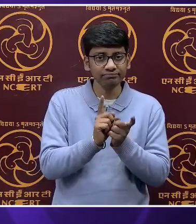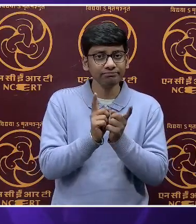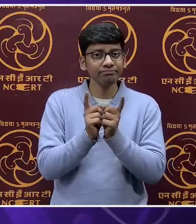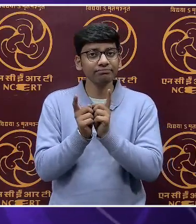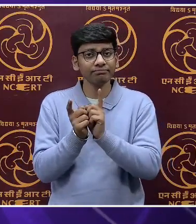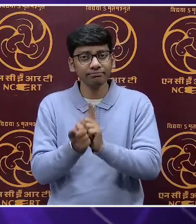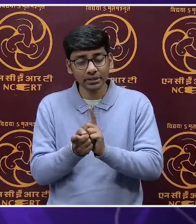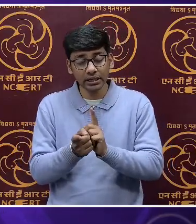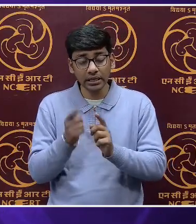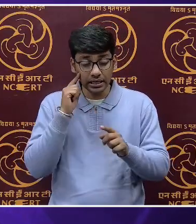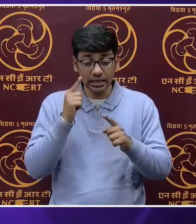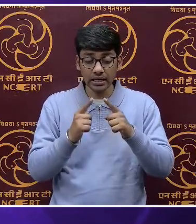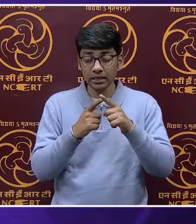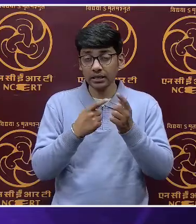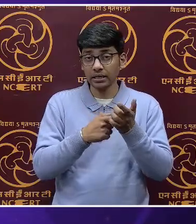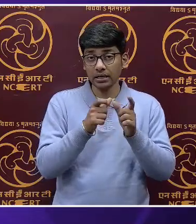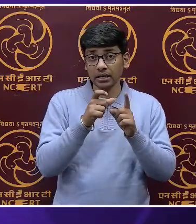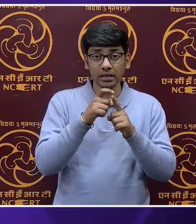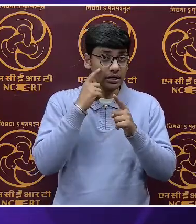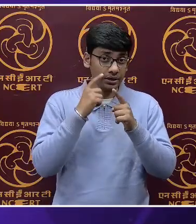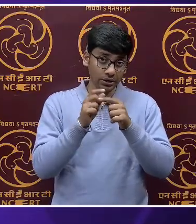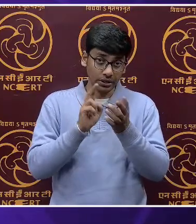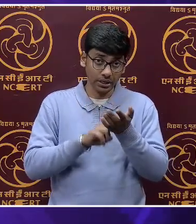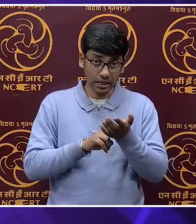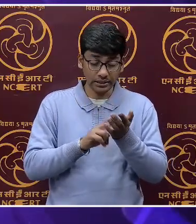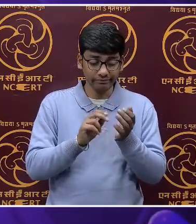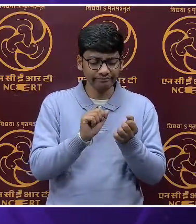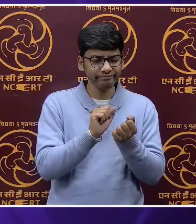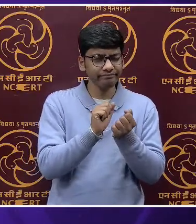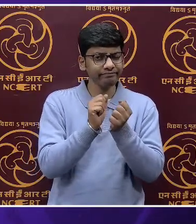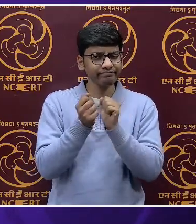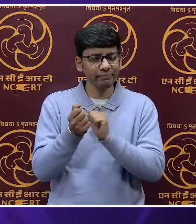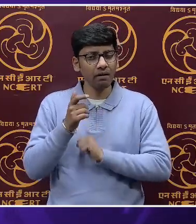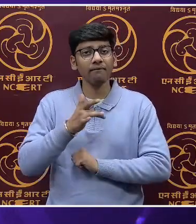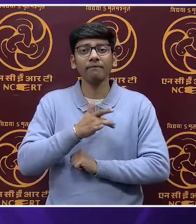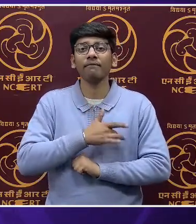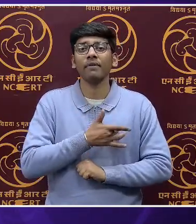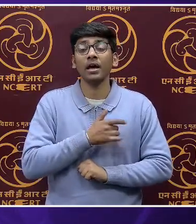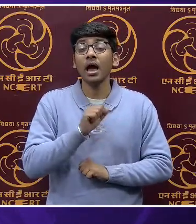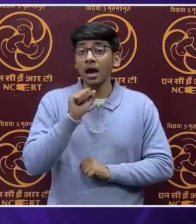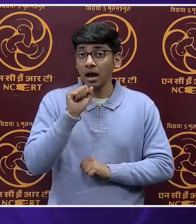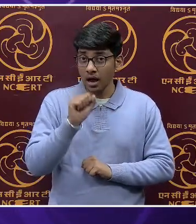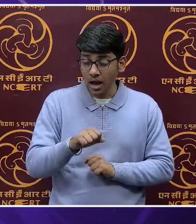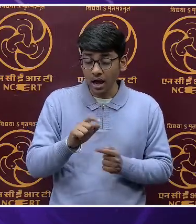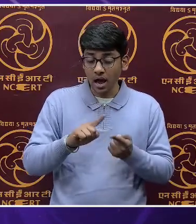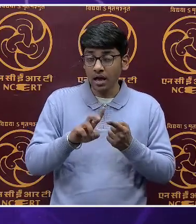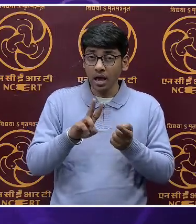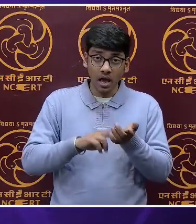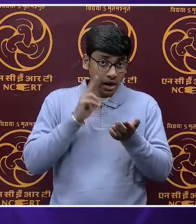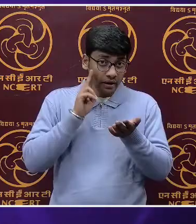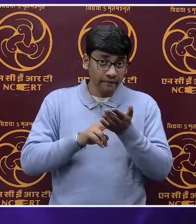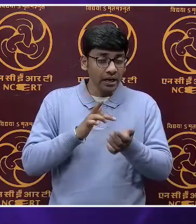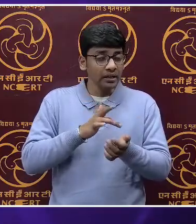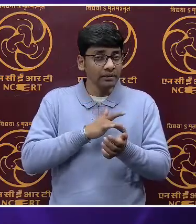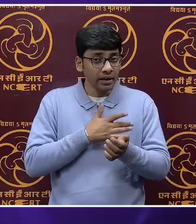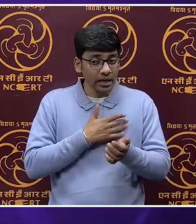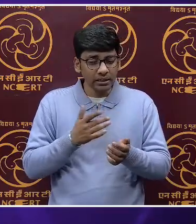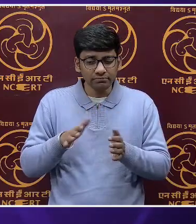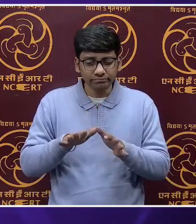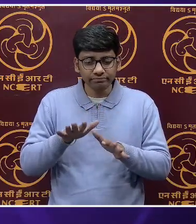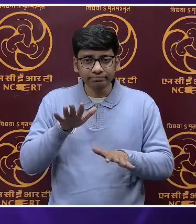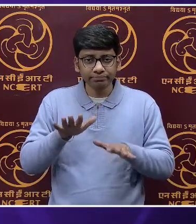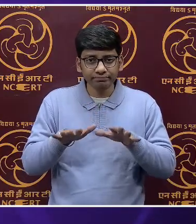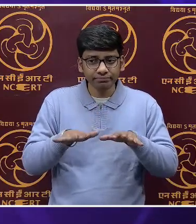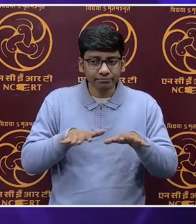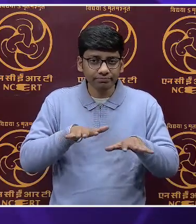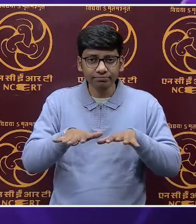traditional to unconventional, that feel the music. And yes, Evelyn felt the music in her body through vibrations, as you found it